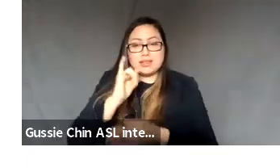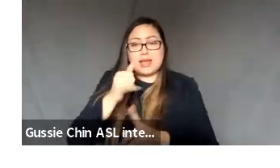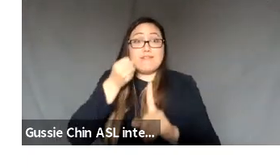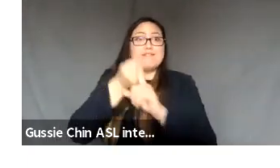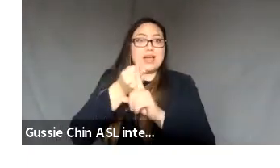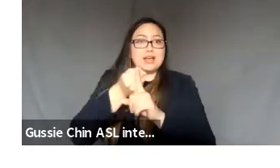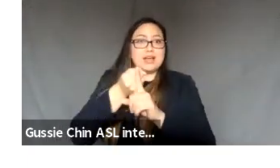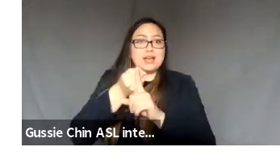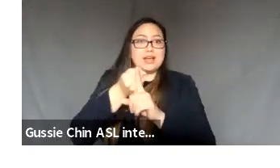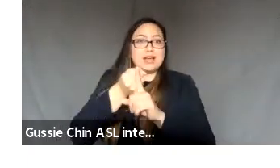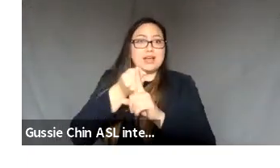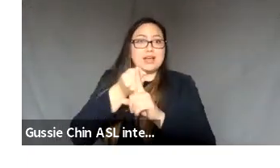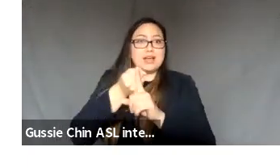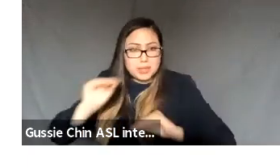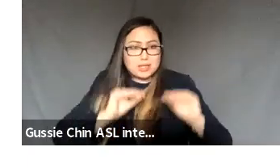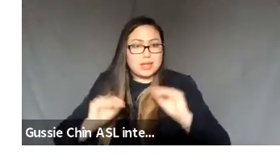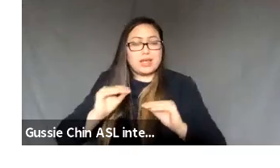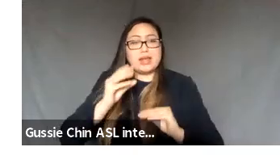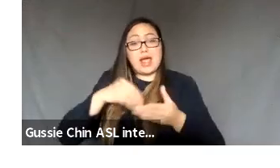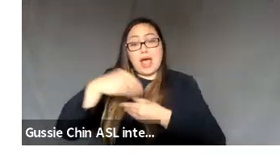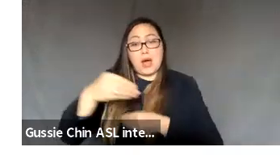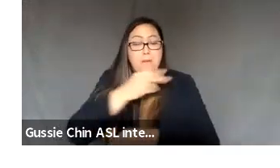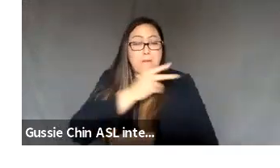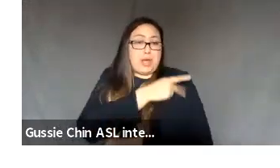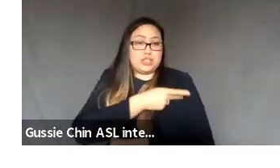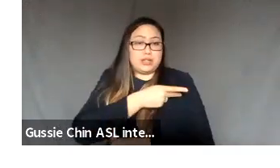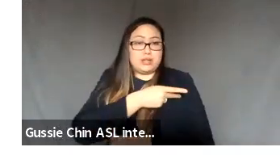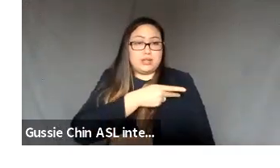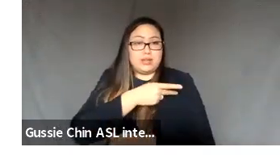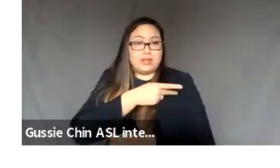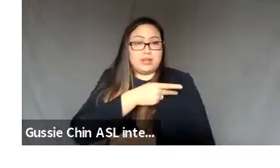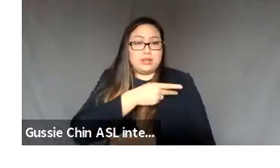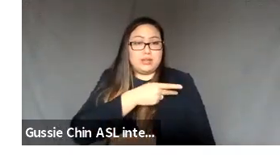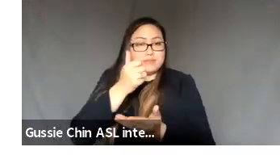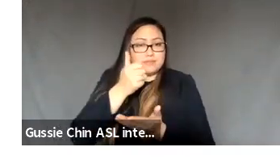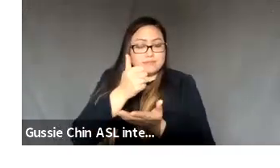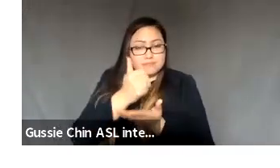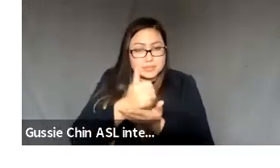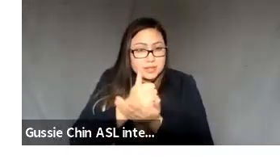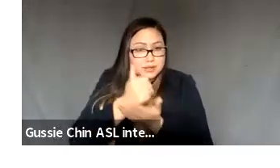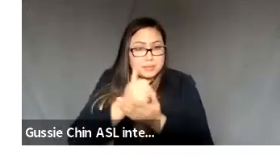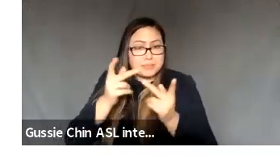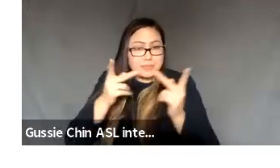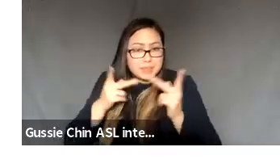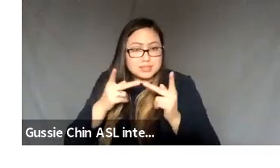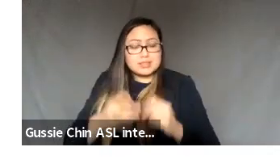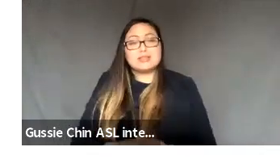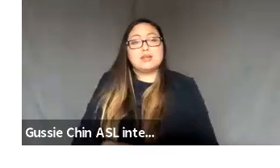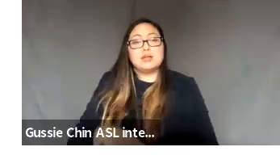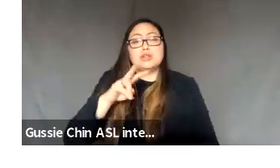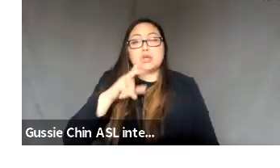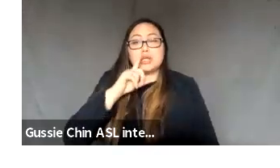outpatient physical therapy facilities, we're looking at a minimum scoping of 20% of the overall